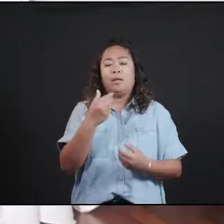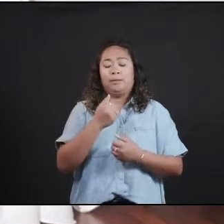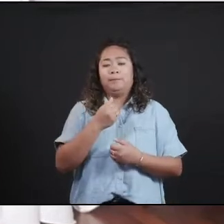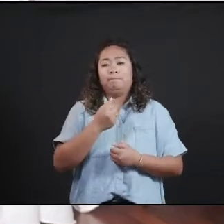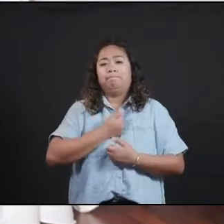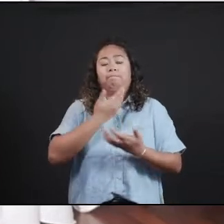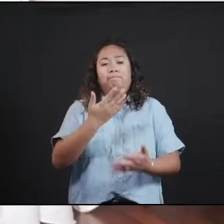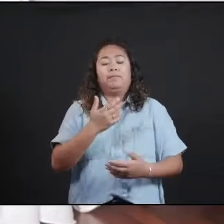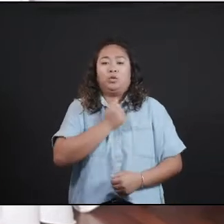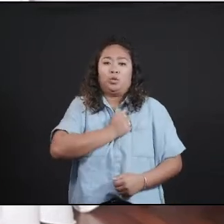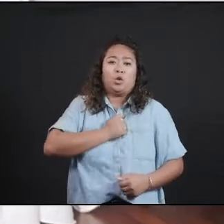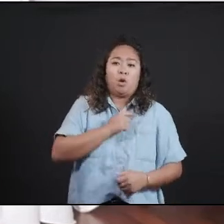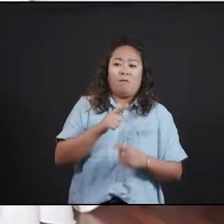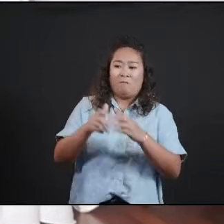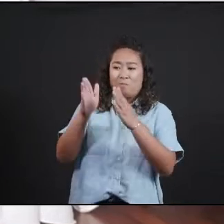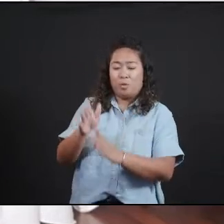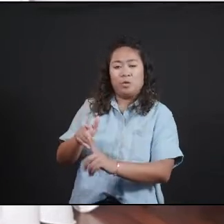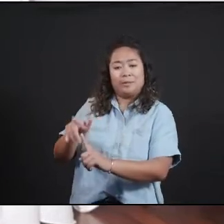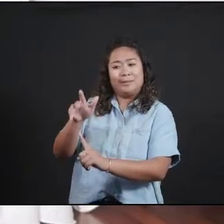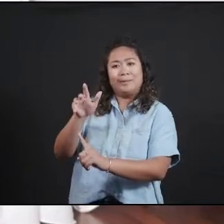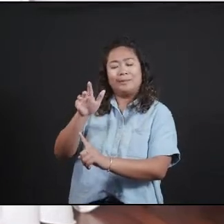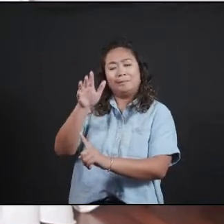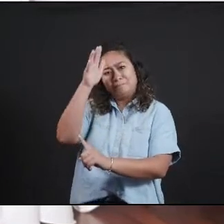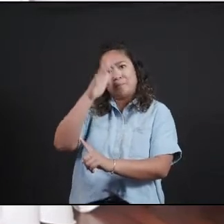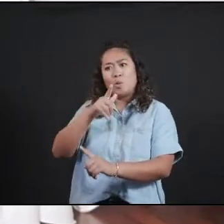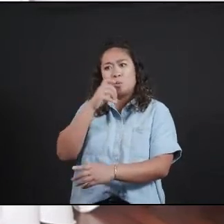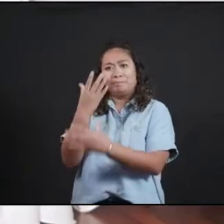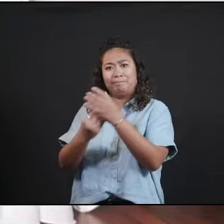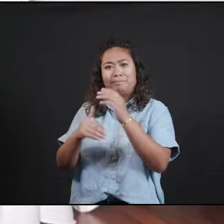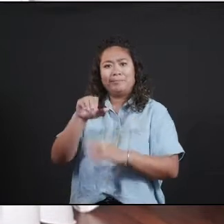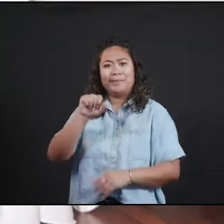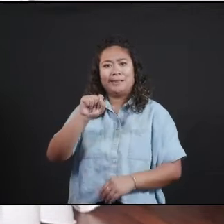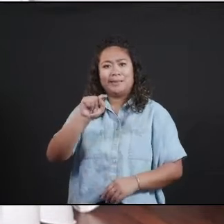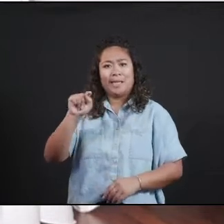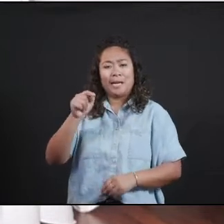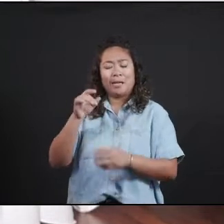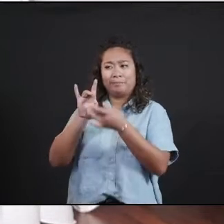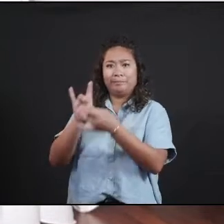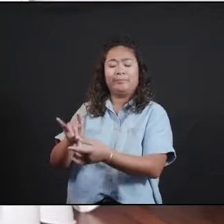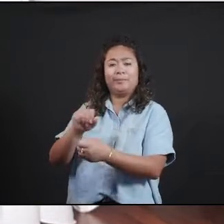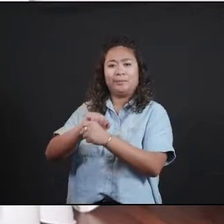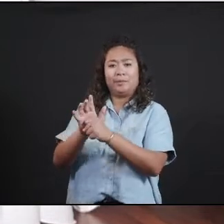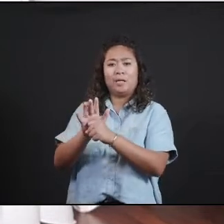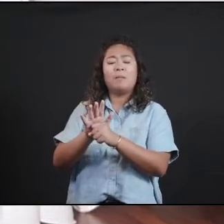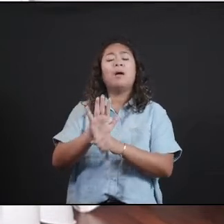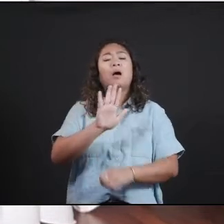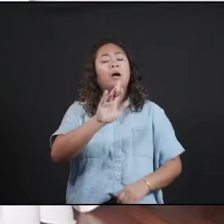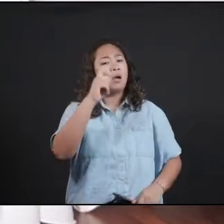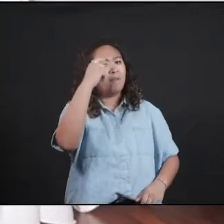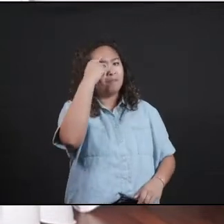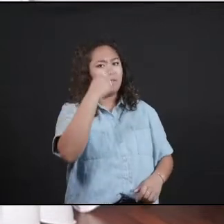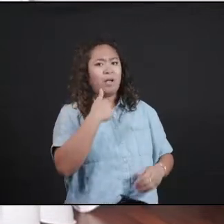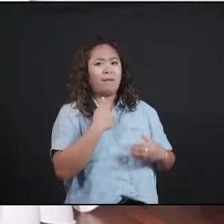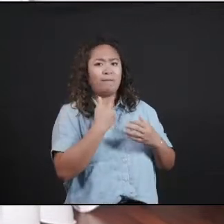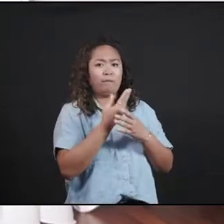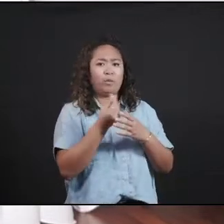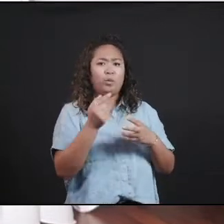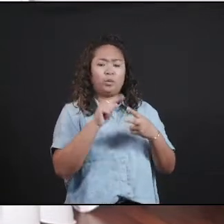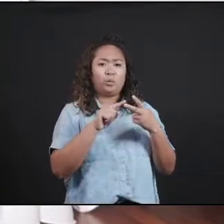Remember to listen to the call, not to Facebook, because it's 15 seconds delayed. Go ahead.